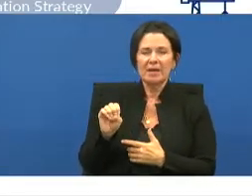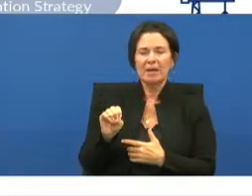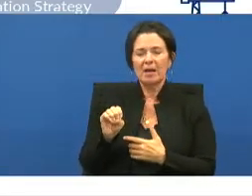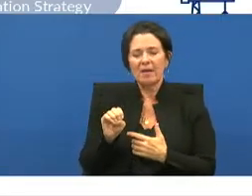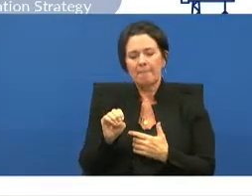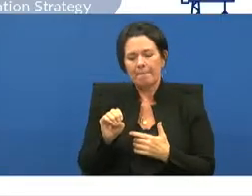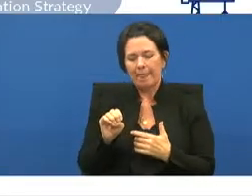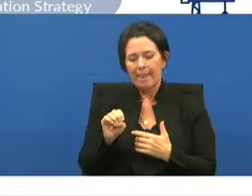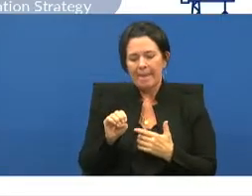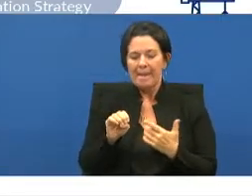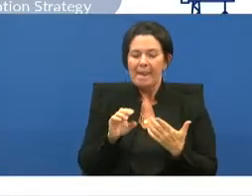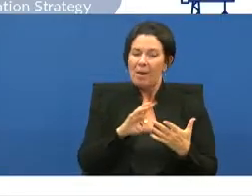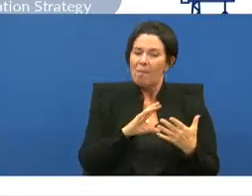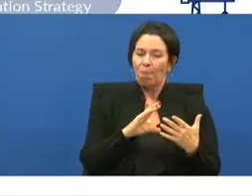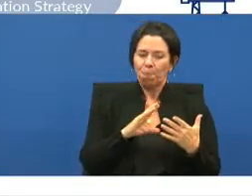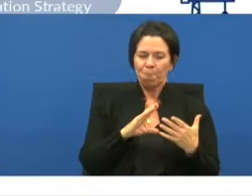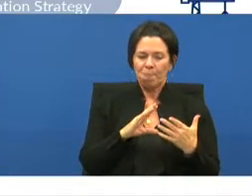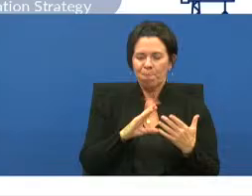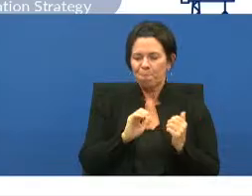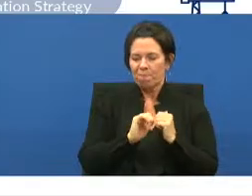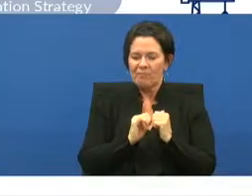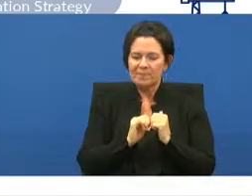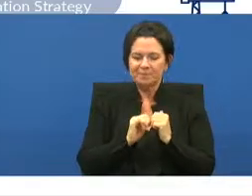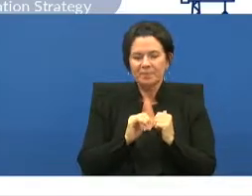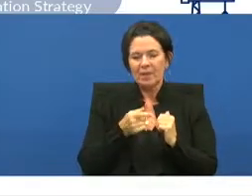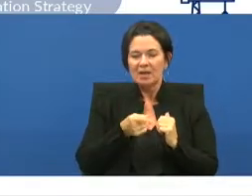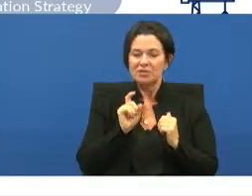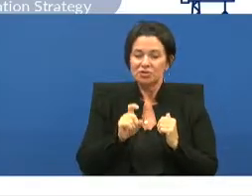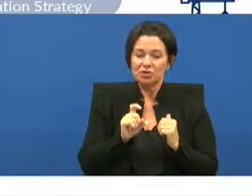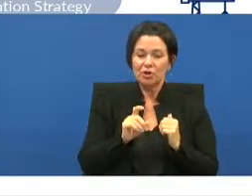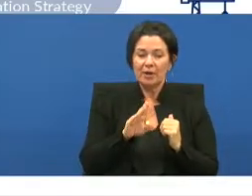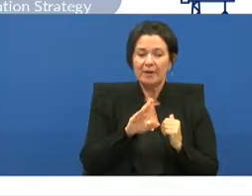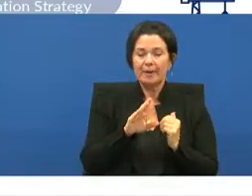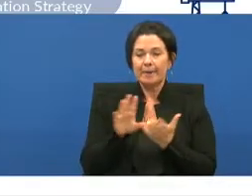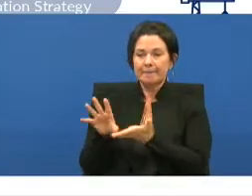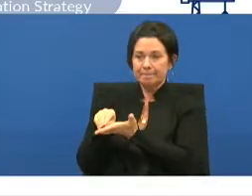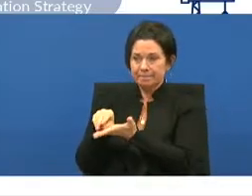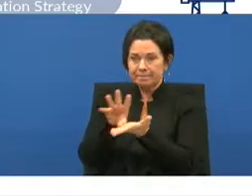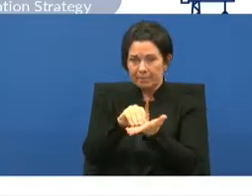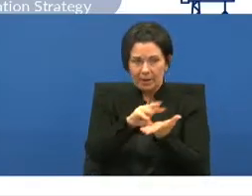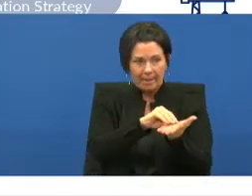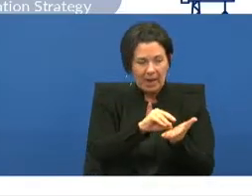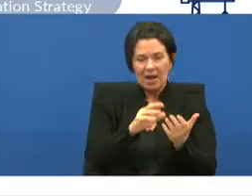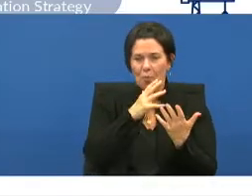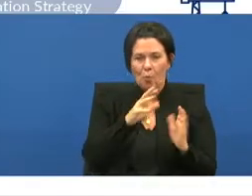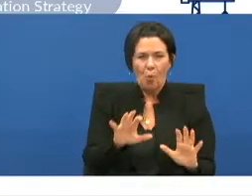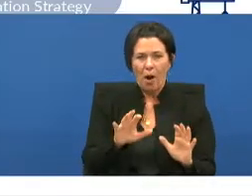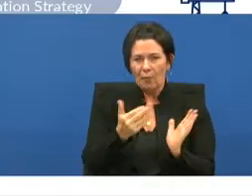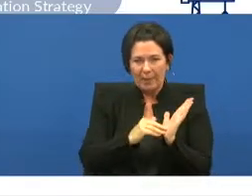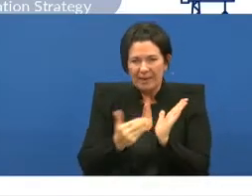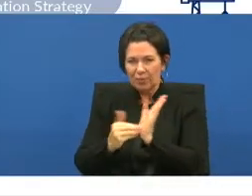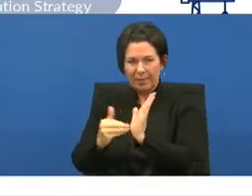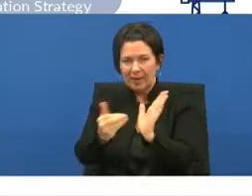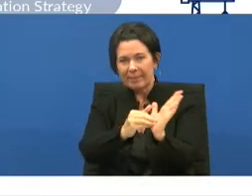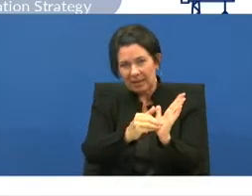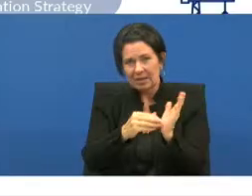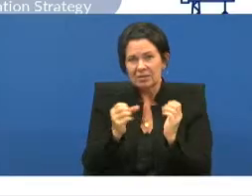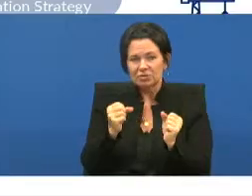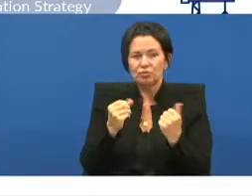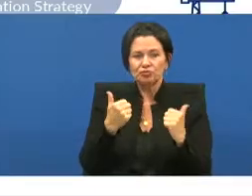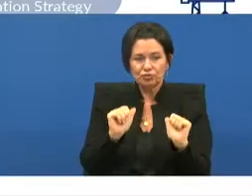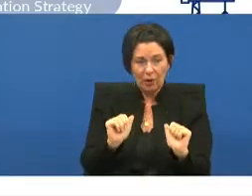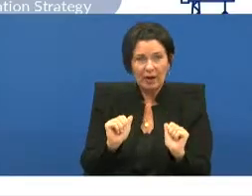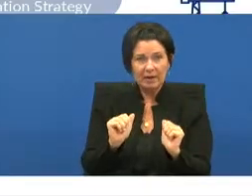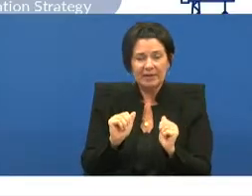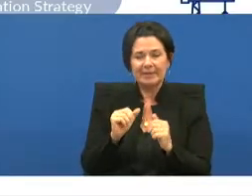in concert, and how can we not duplicate efforts? How do we do things that are synergistic with each other? And so we've been very grateful